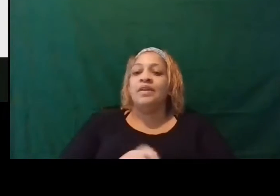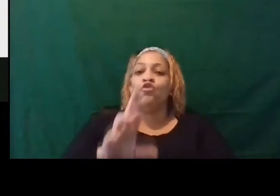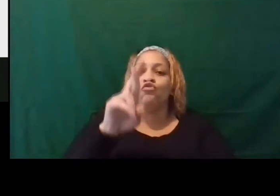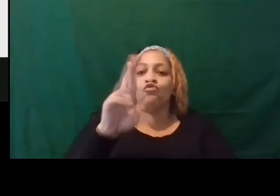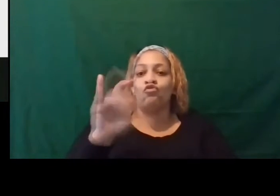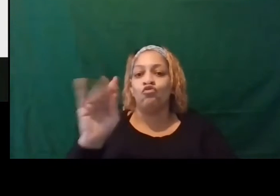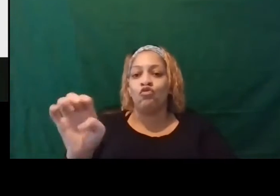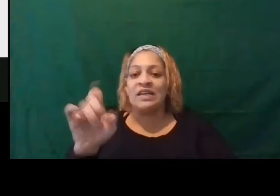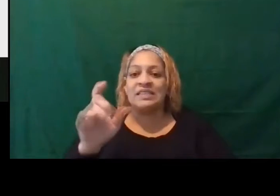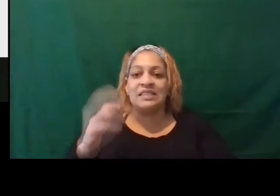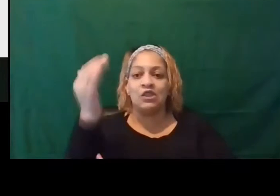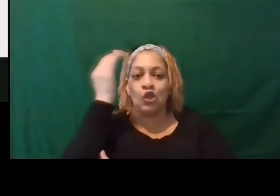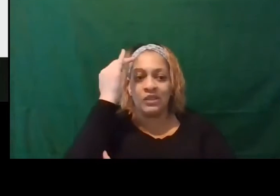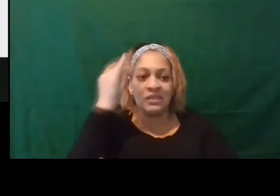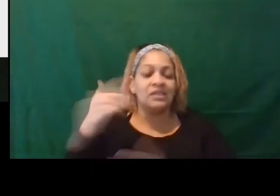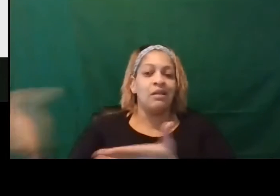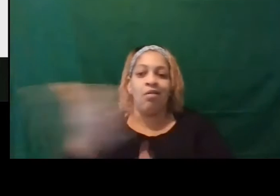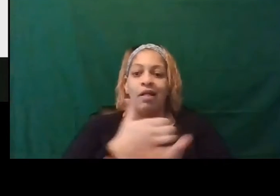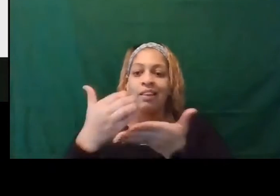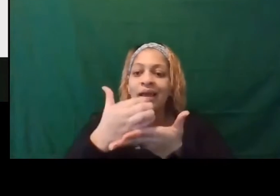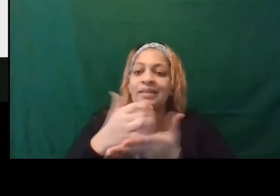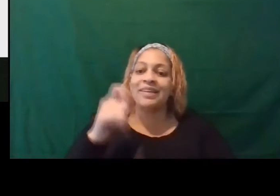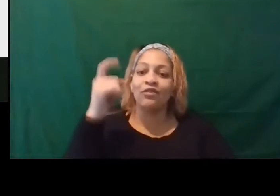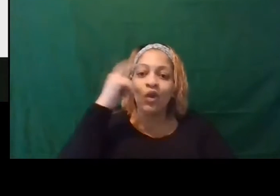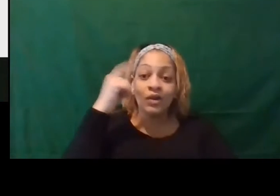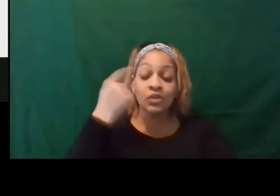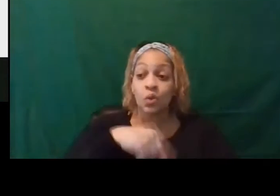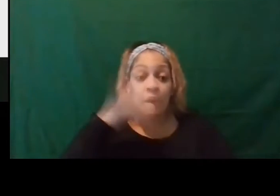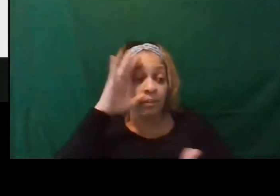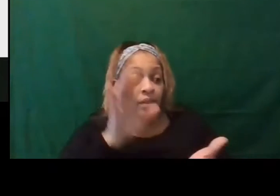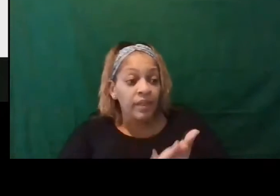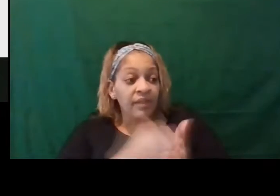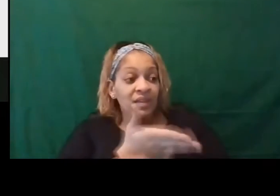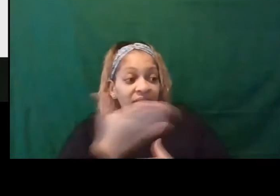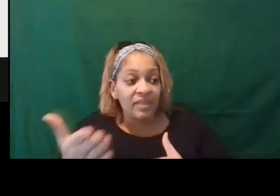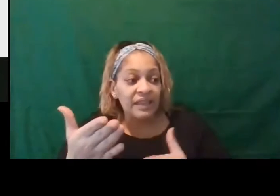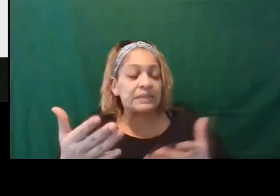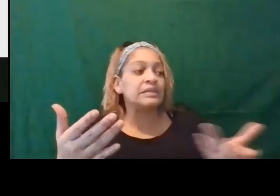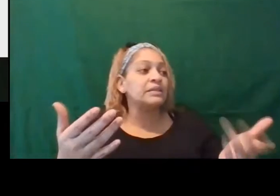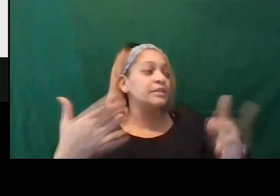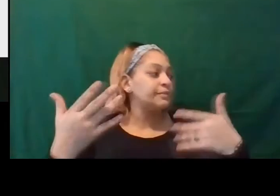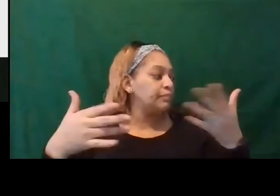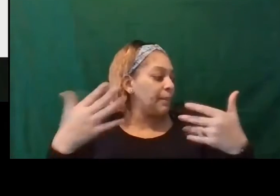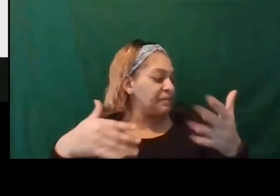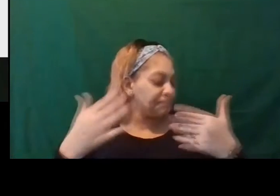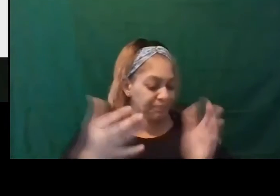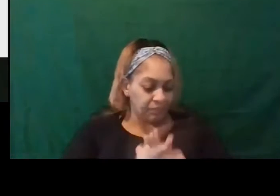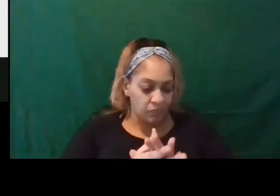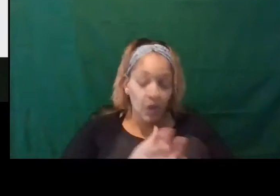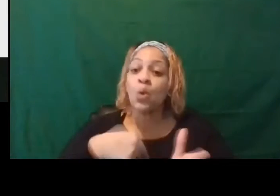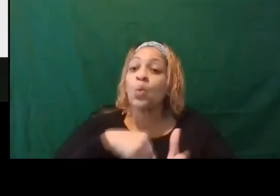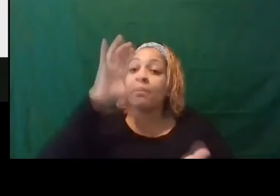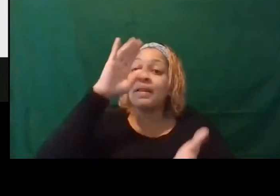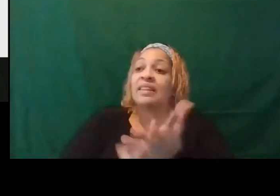consciousness, meaning collective consciousness. So if we believe that things, maybe we believe that being